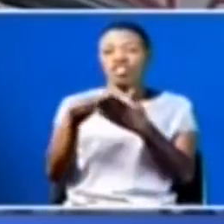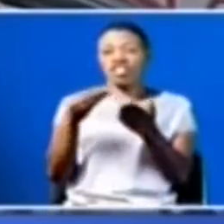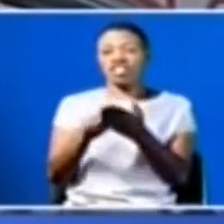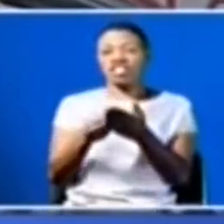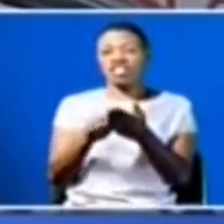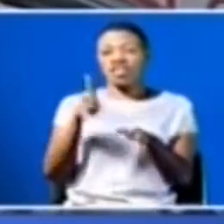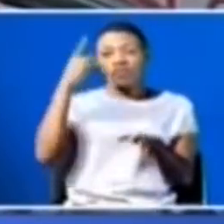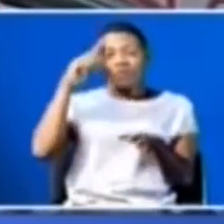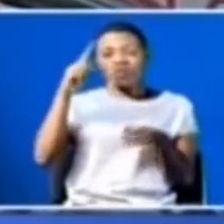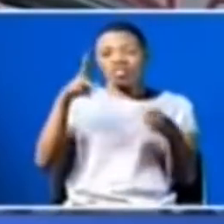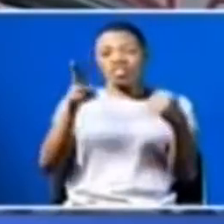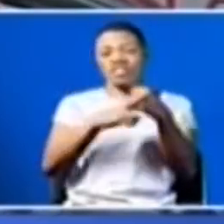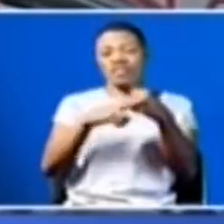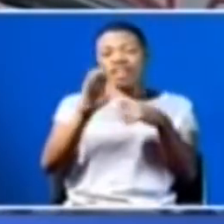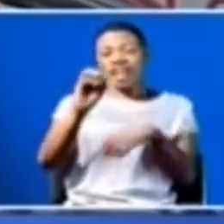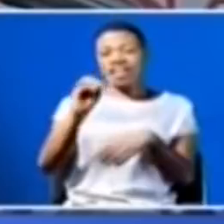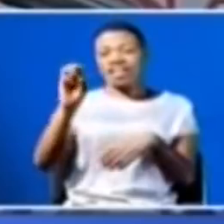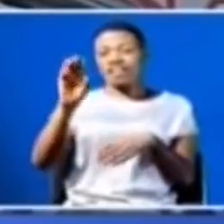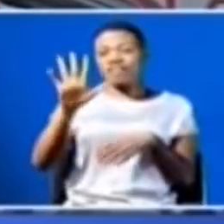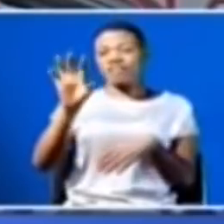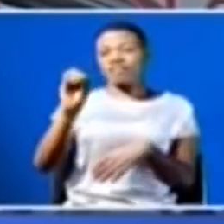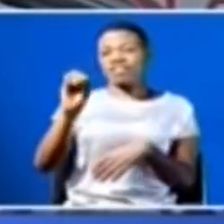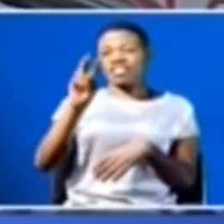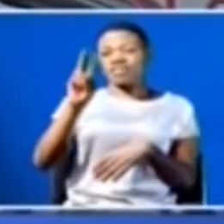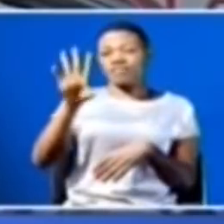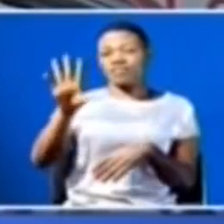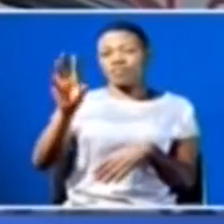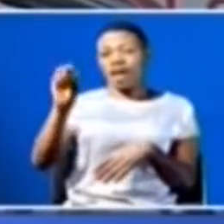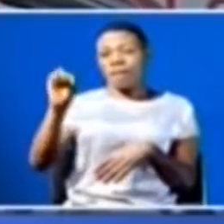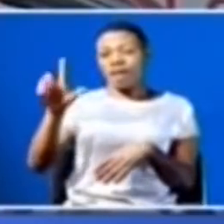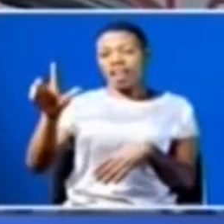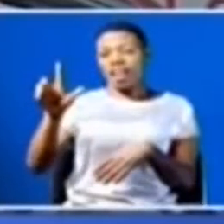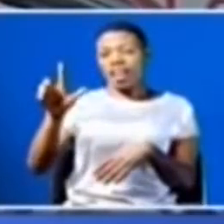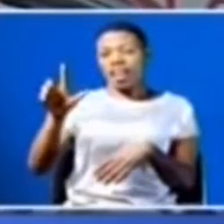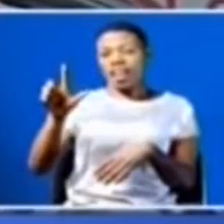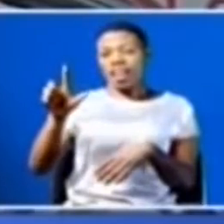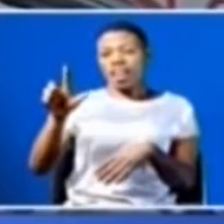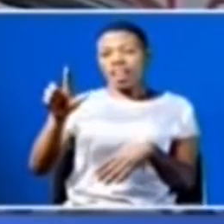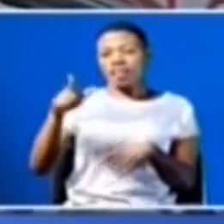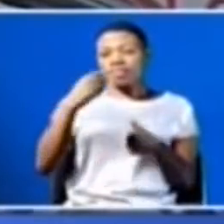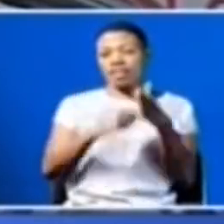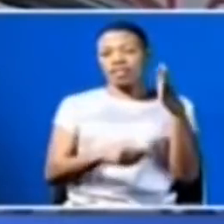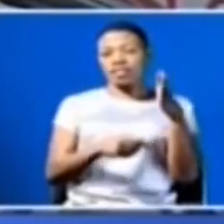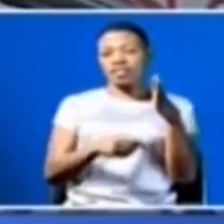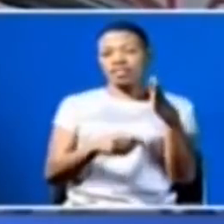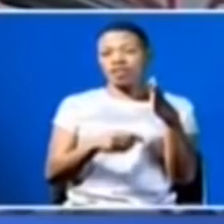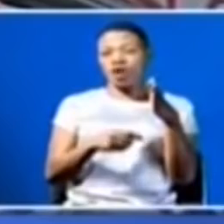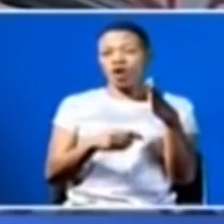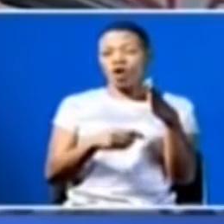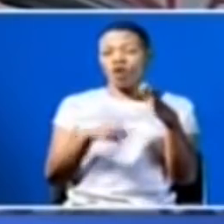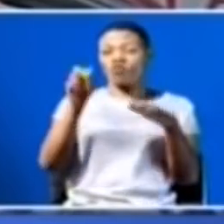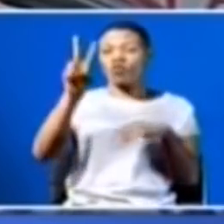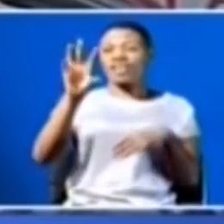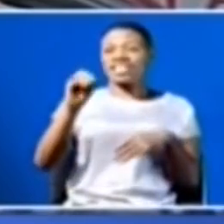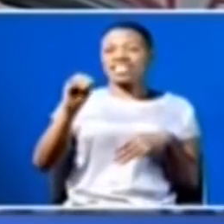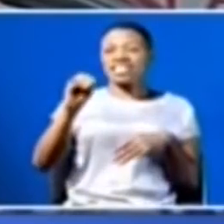a 750 ml bottle. The excise duty of a packet of 20 cigarettes